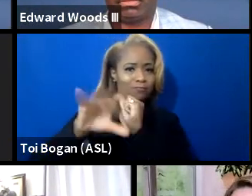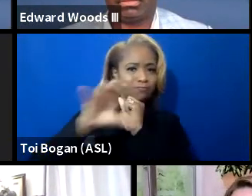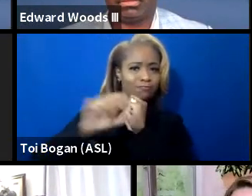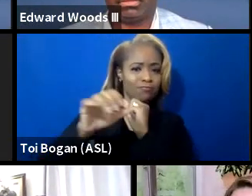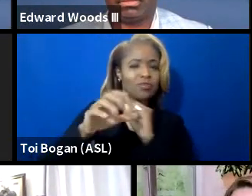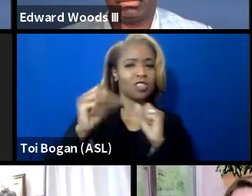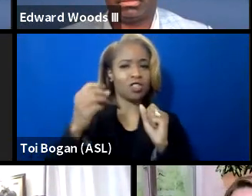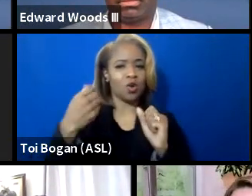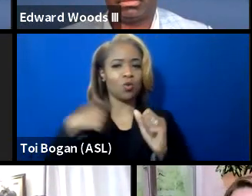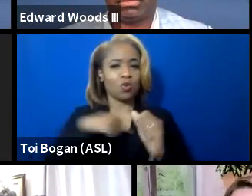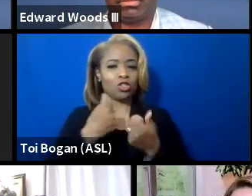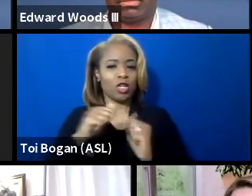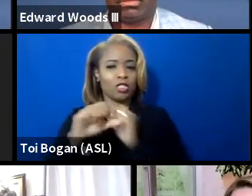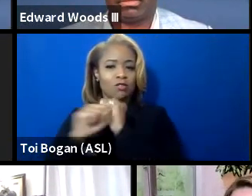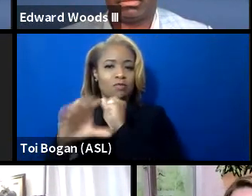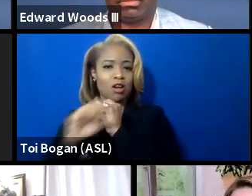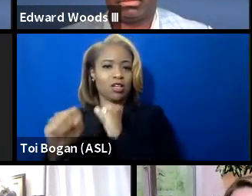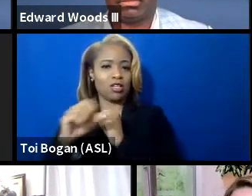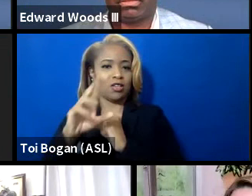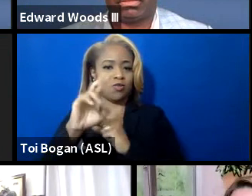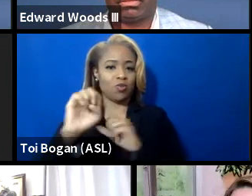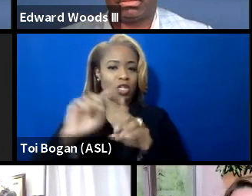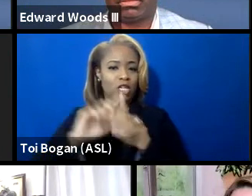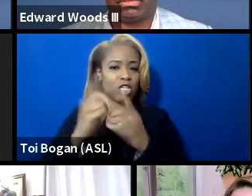we're marketing the redistricting,